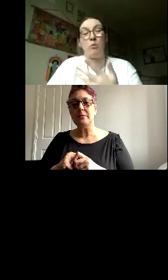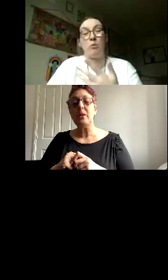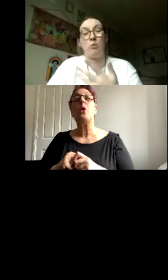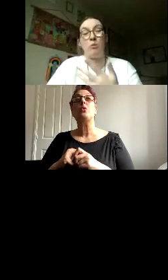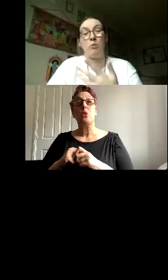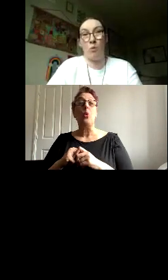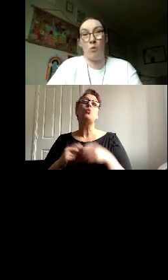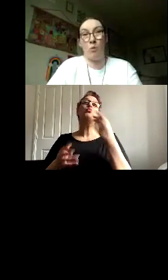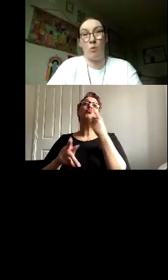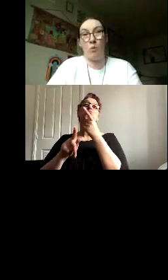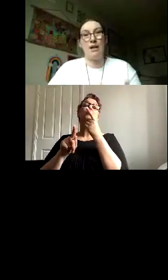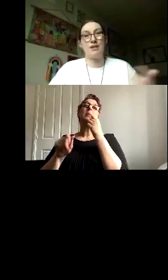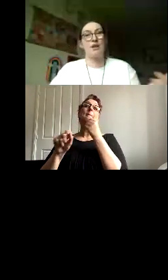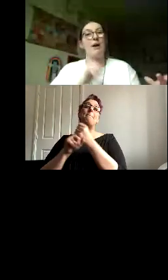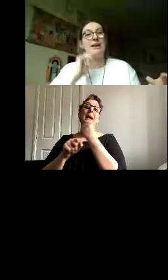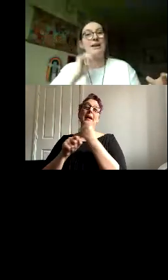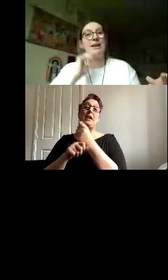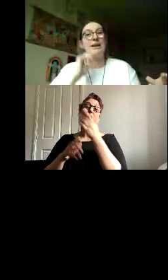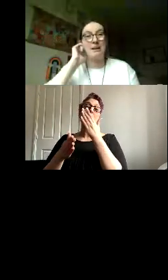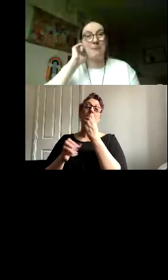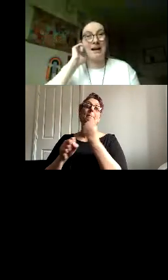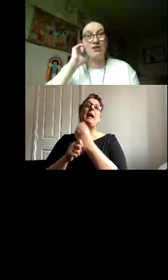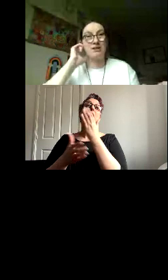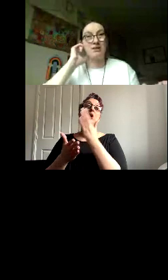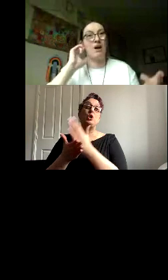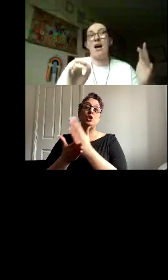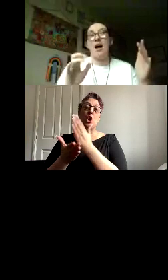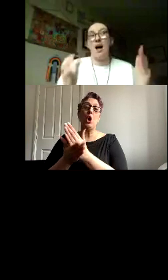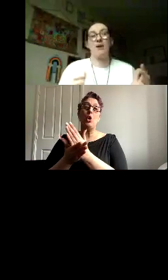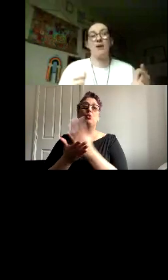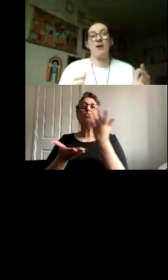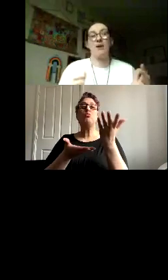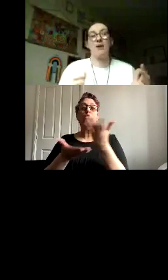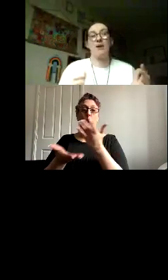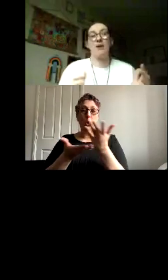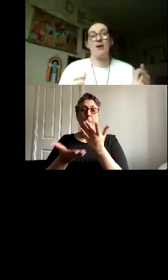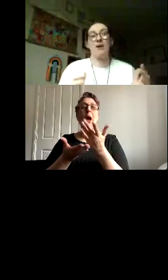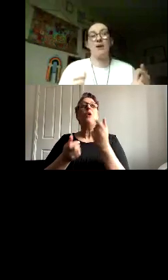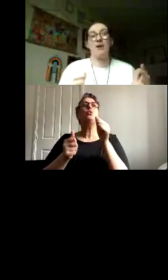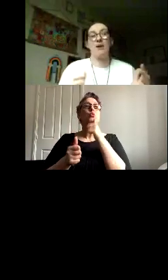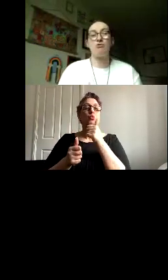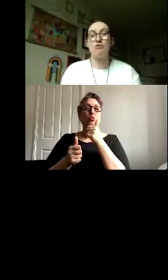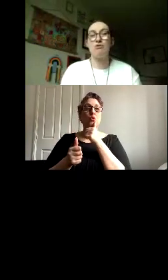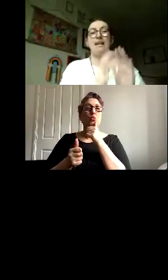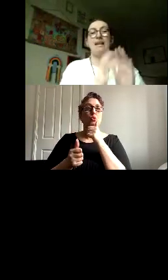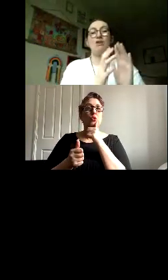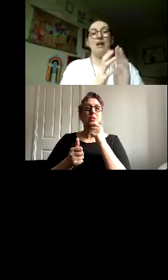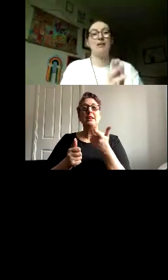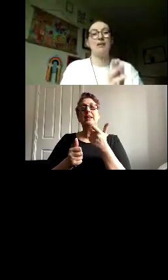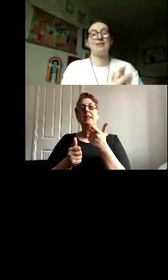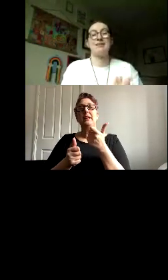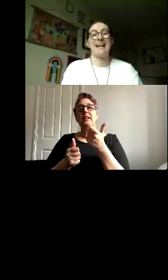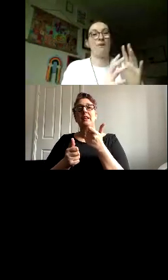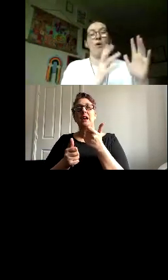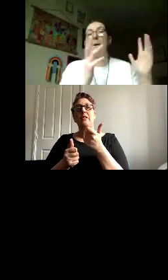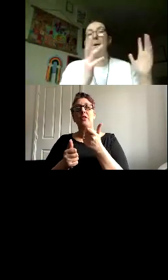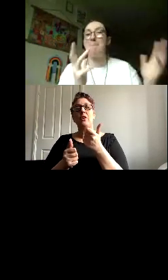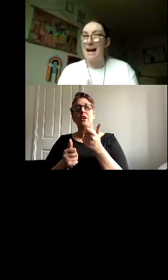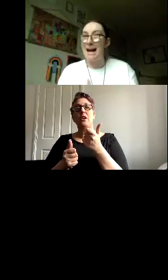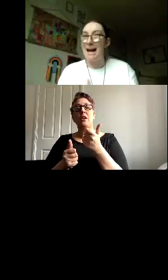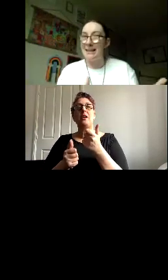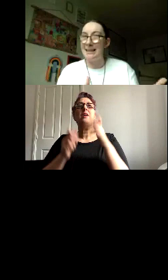war. So when I'm meeting, I would say, okay, I've got a really good understanding of